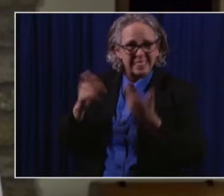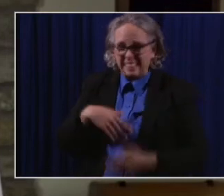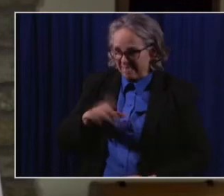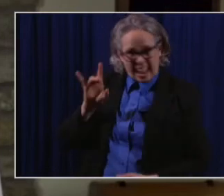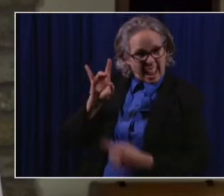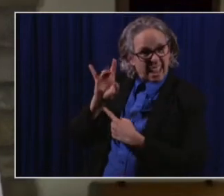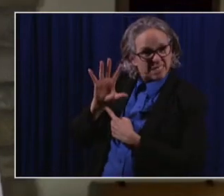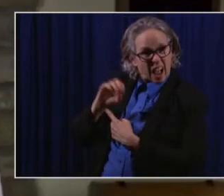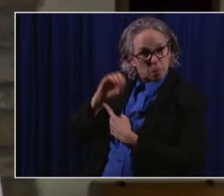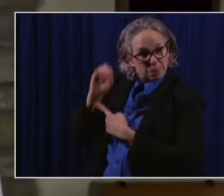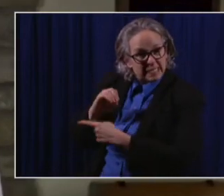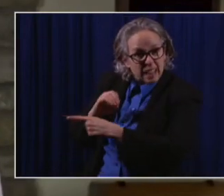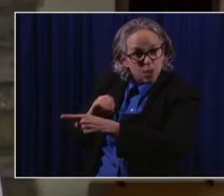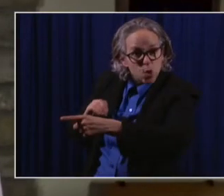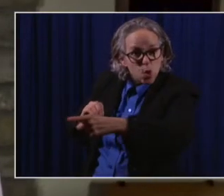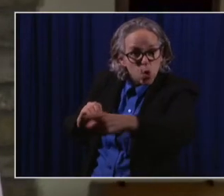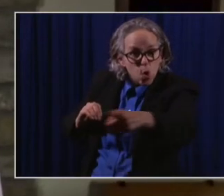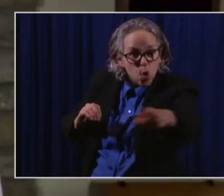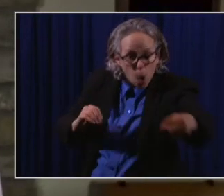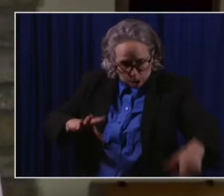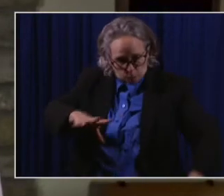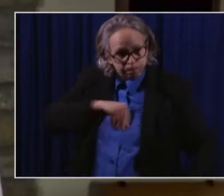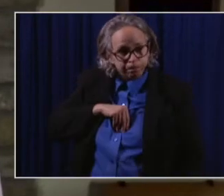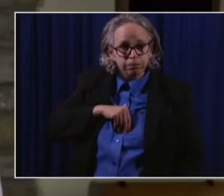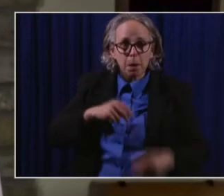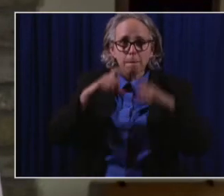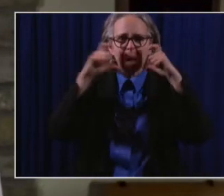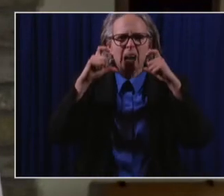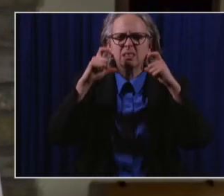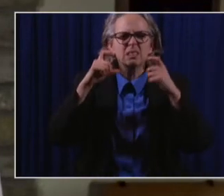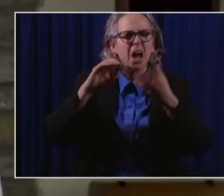be careful, we'd knock these numbers down dramatically.